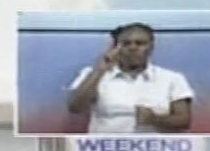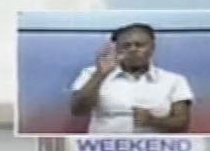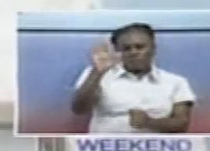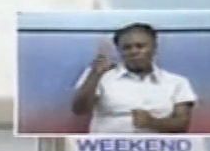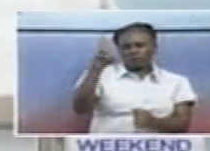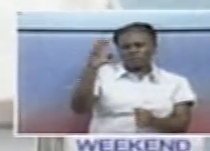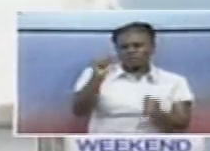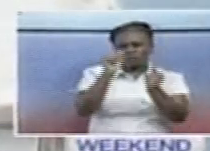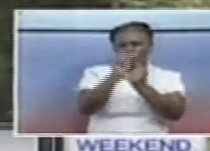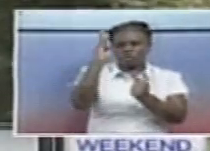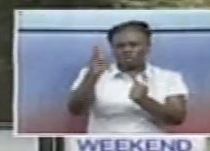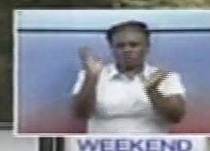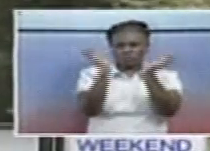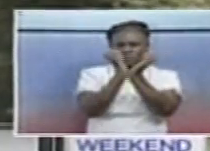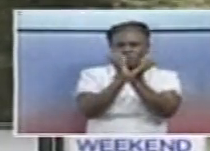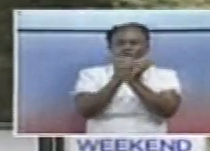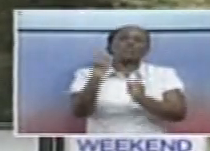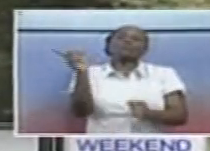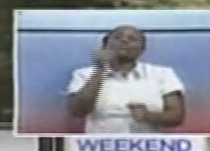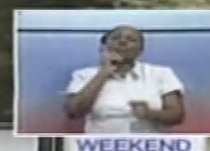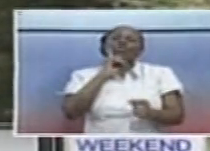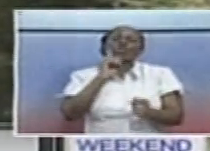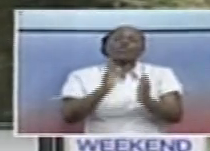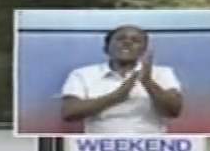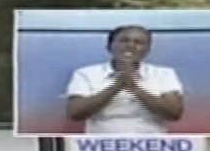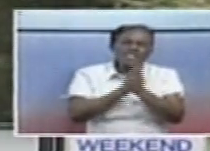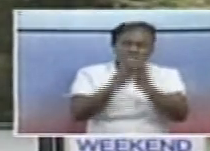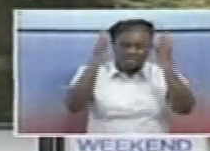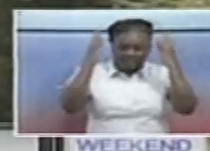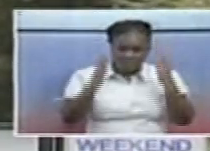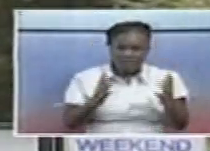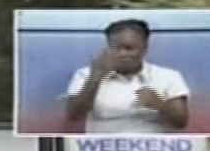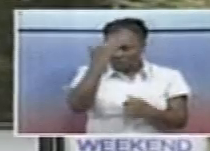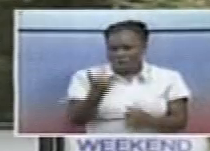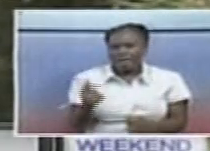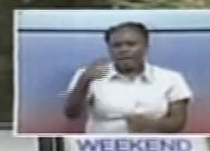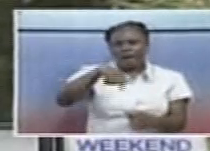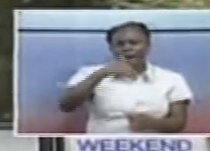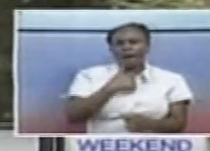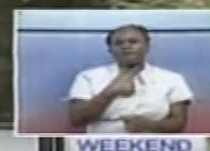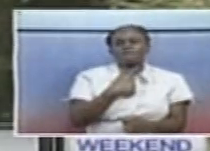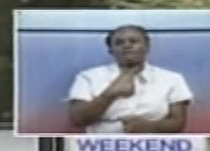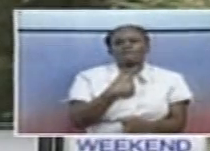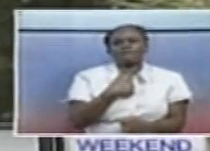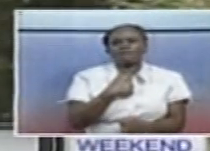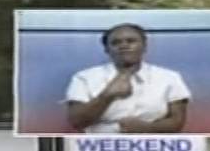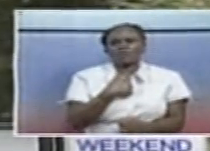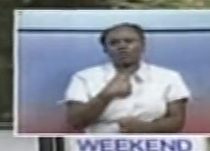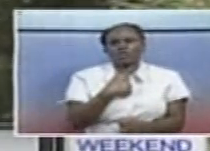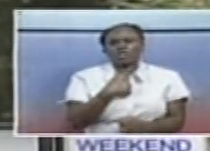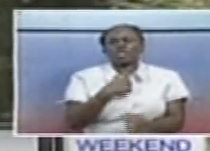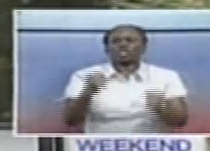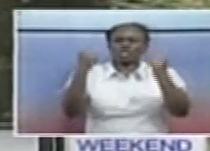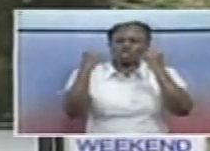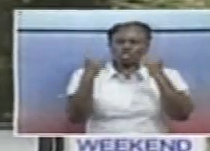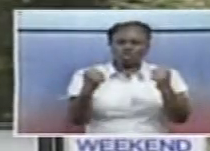the 2014 elite field. The game tomorrow will be so interesting because here we have the